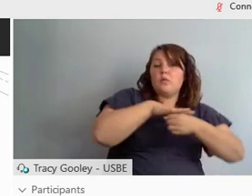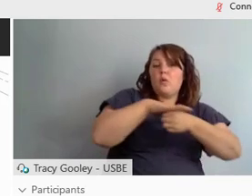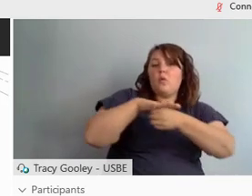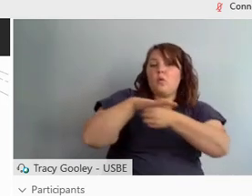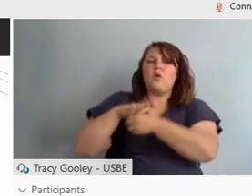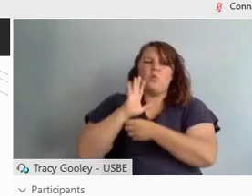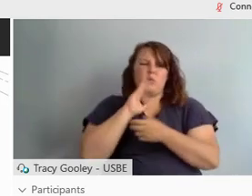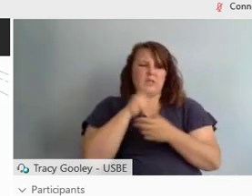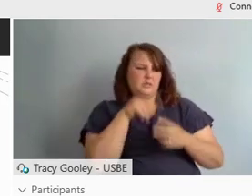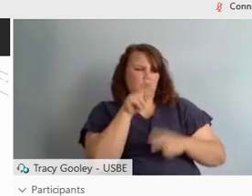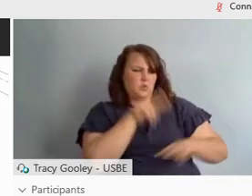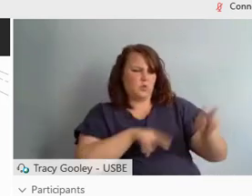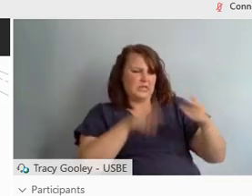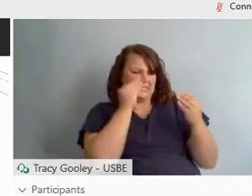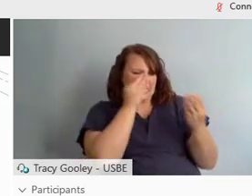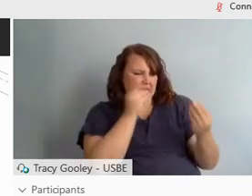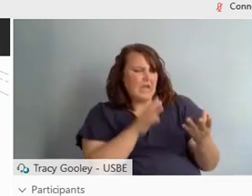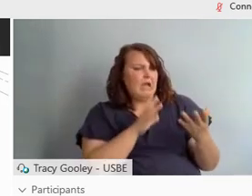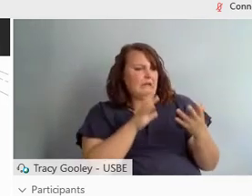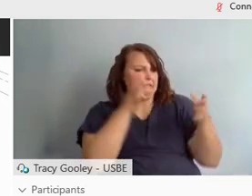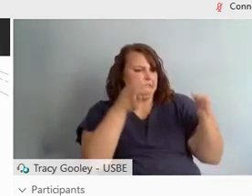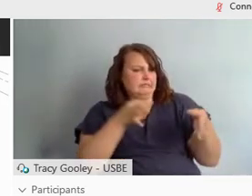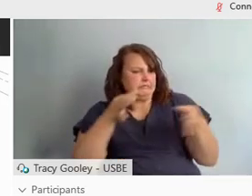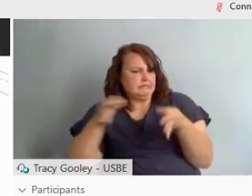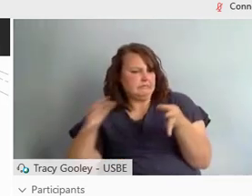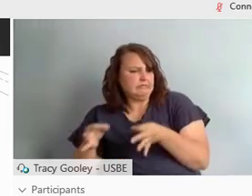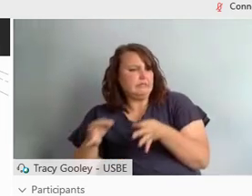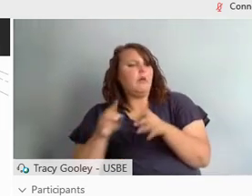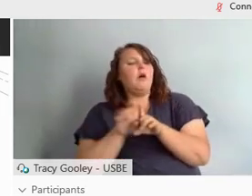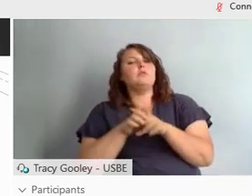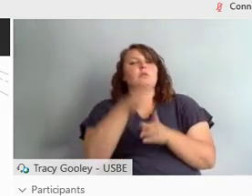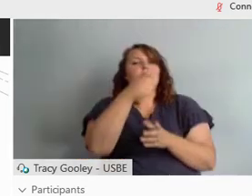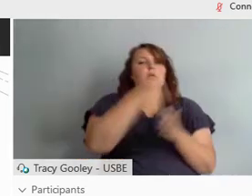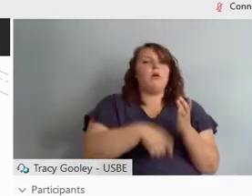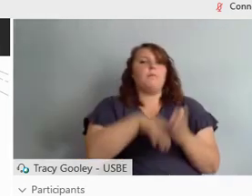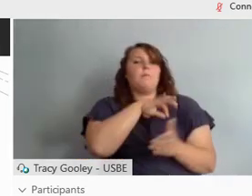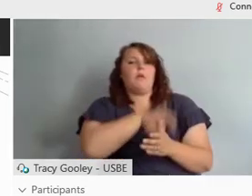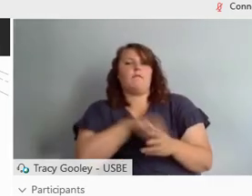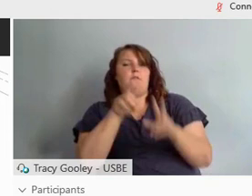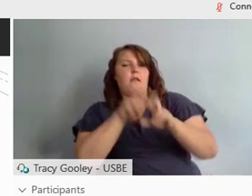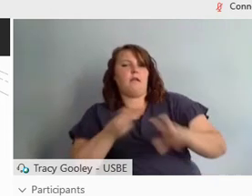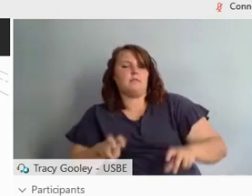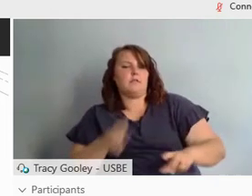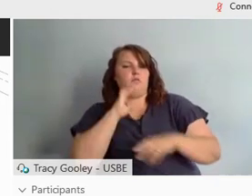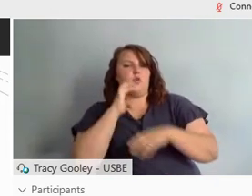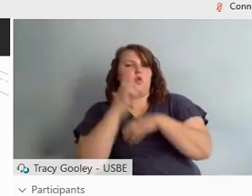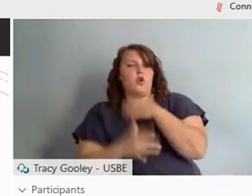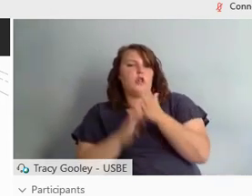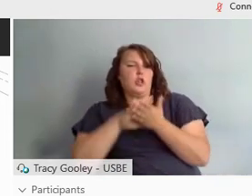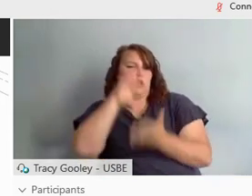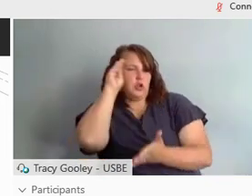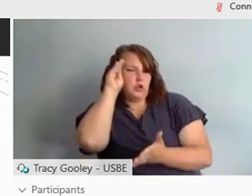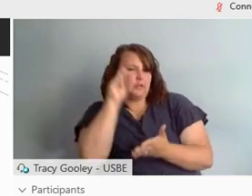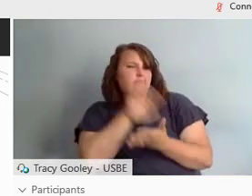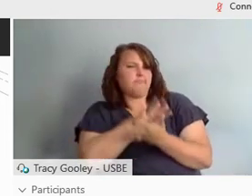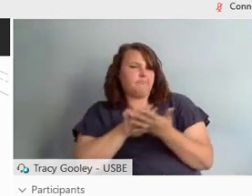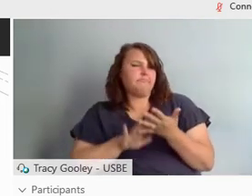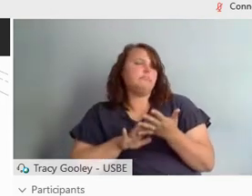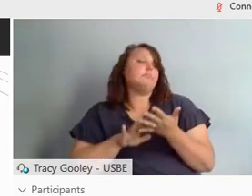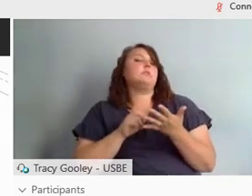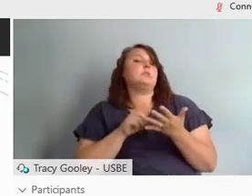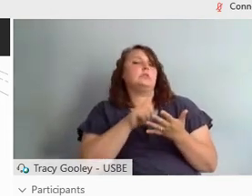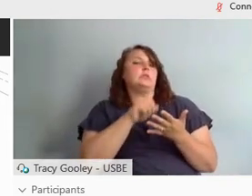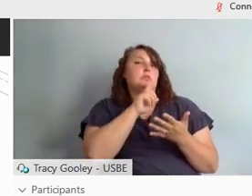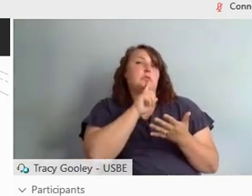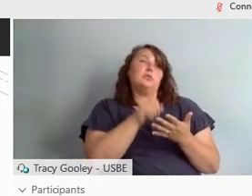data-informed decisions and to also look at the cost-benefit analysis of early learning initiatives. So really what we're trying to do is to show, look,